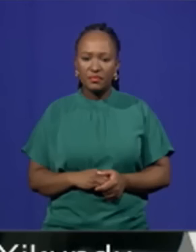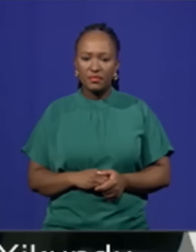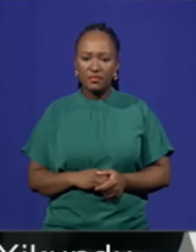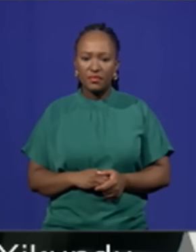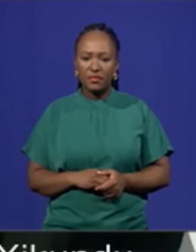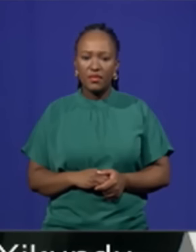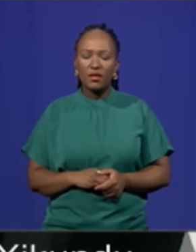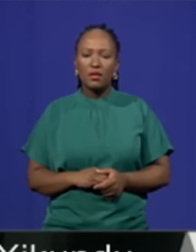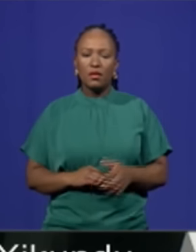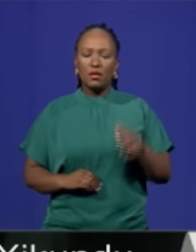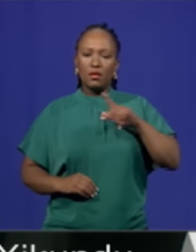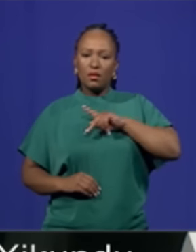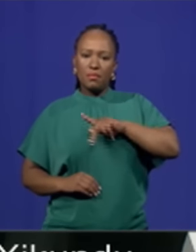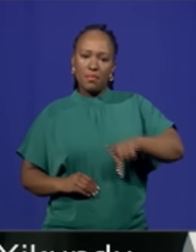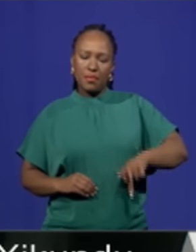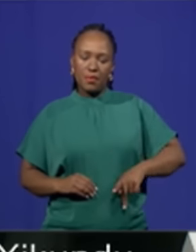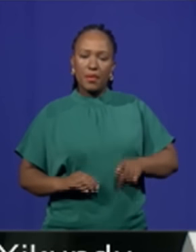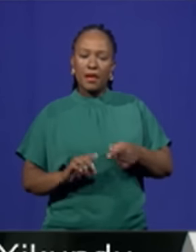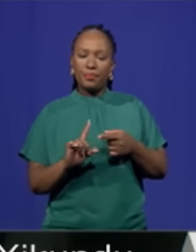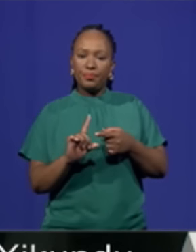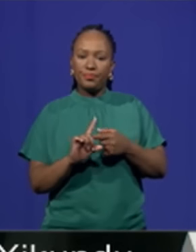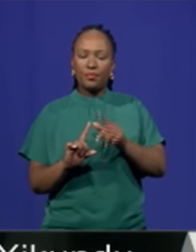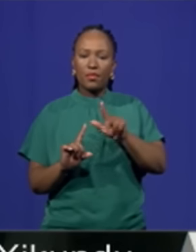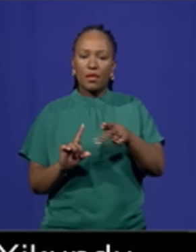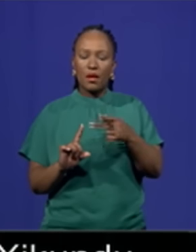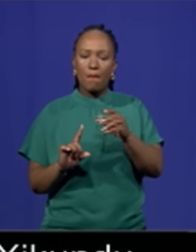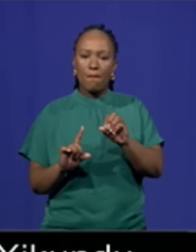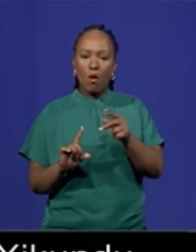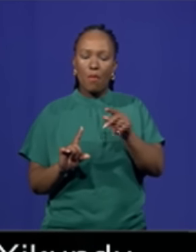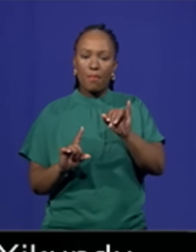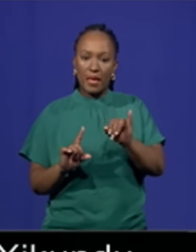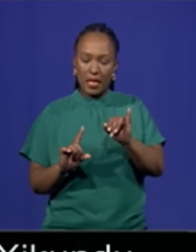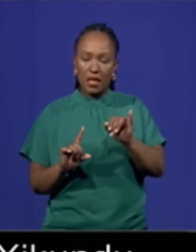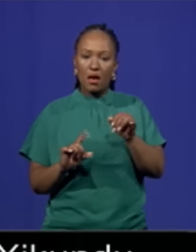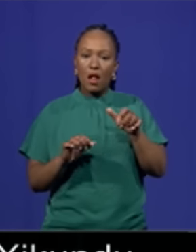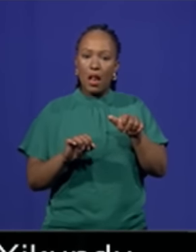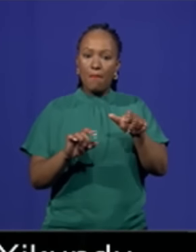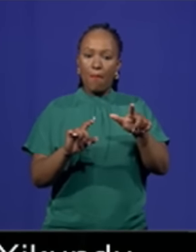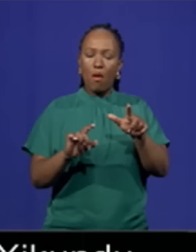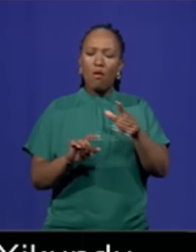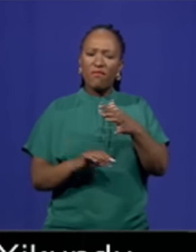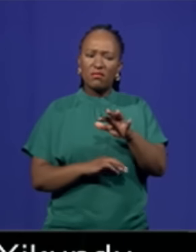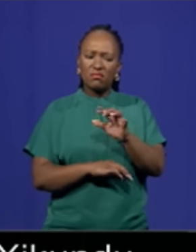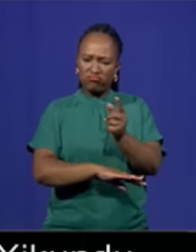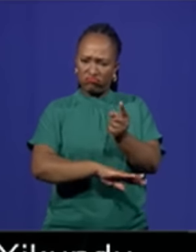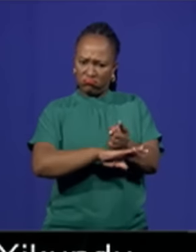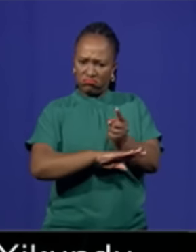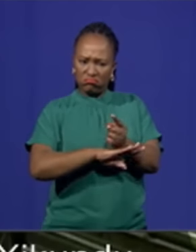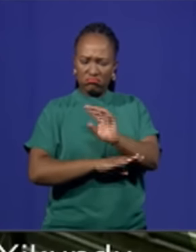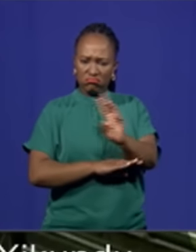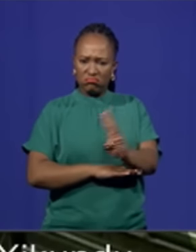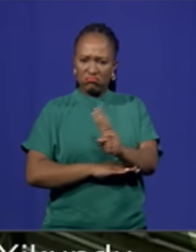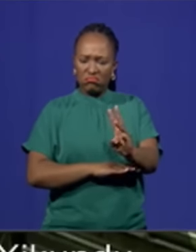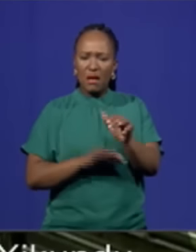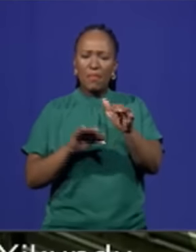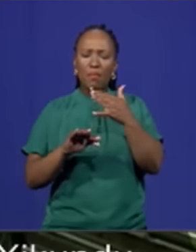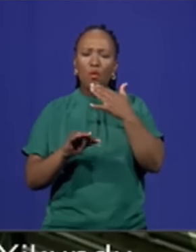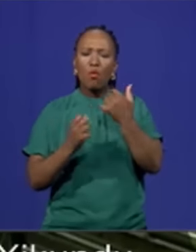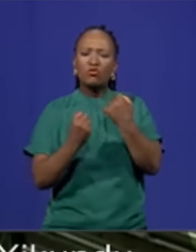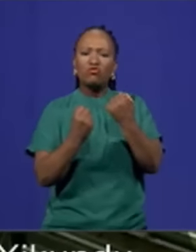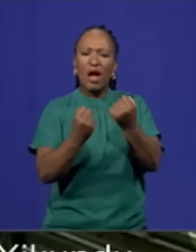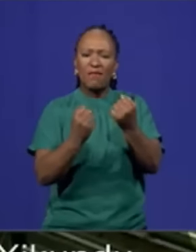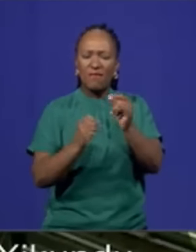Tona kgolo ya Limpopo Phophi Ramathuba o gadile ka bogale baotledi bao ba otlela go bošaedi le go otlela ba surile madila. We must say all